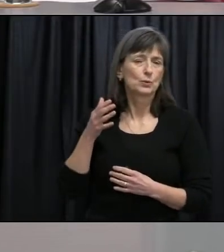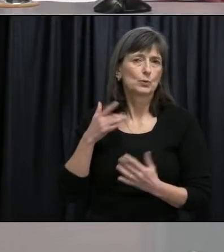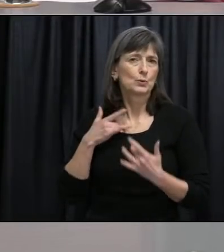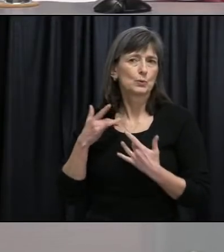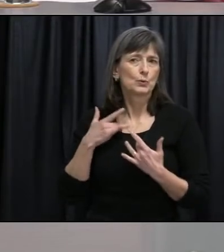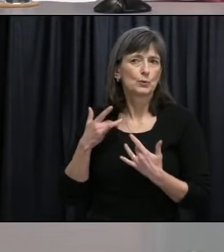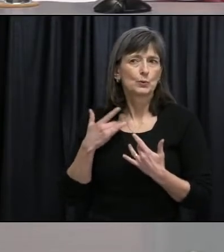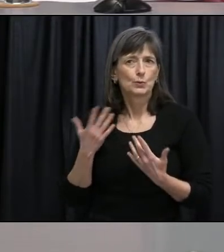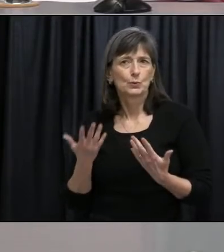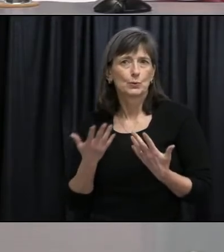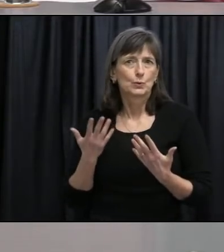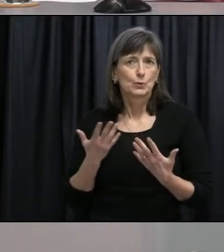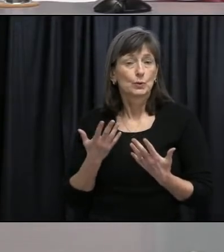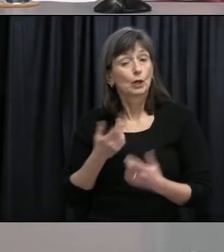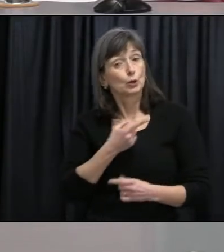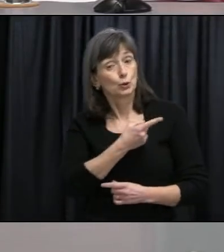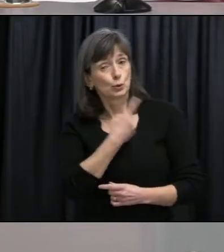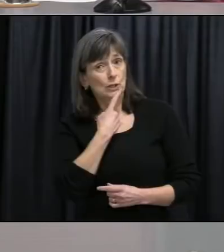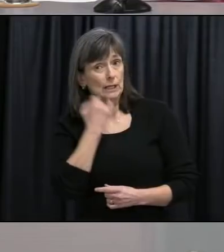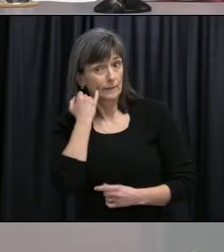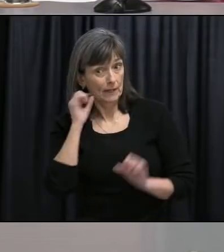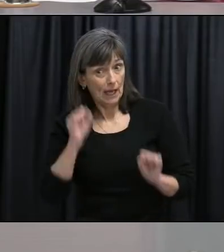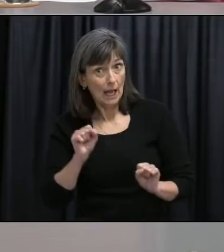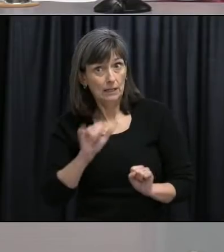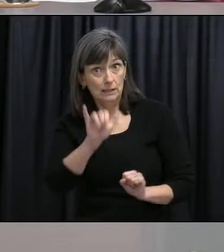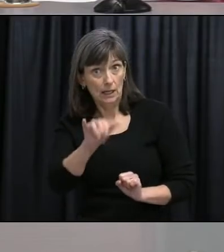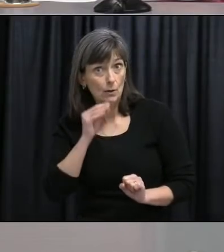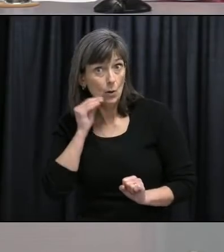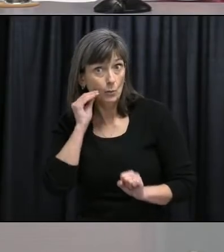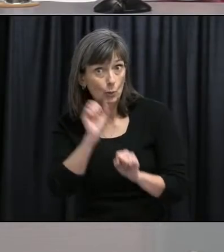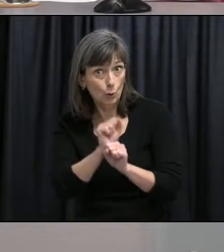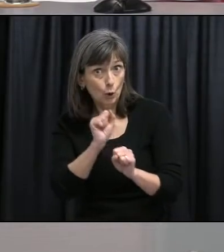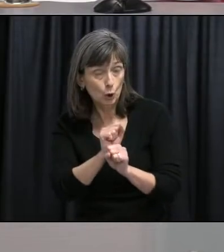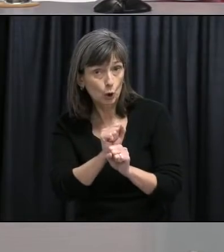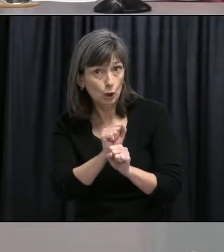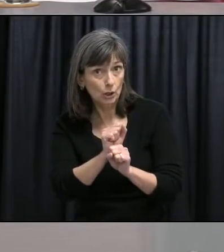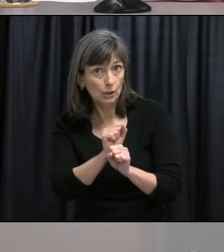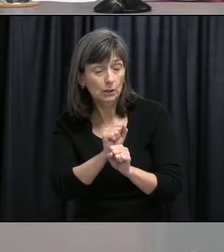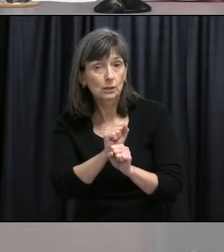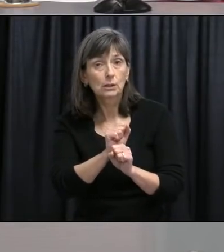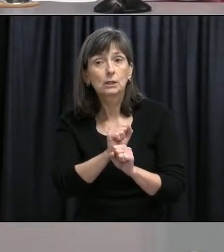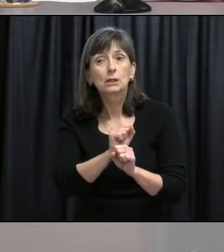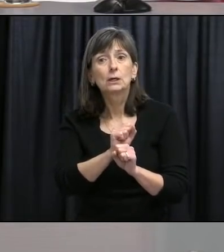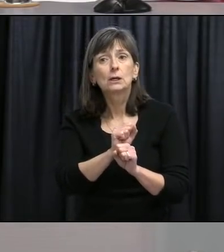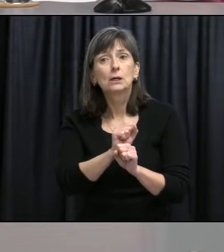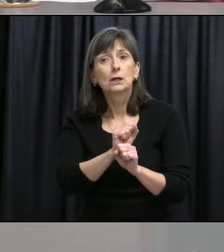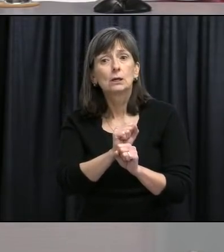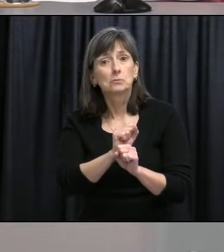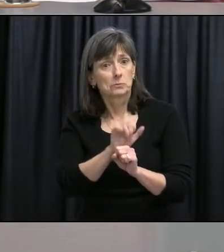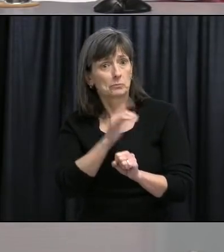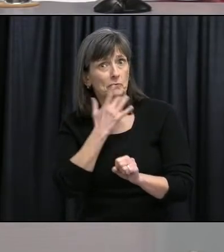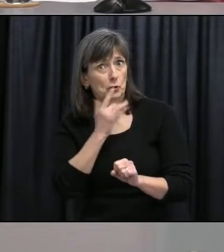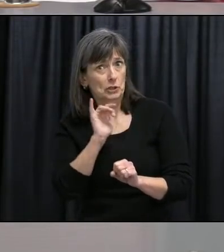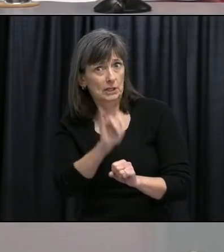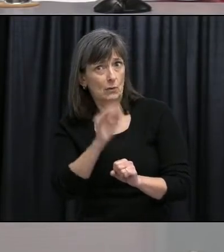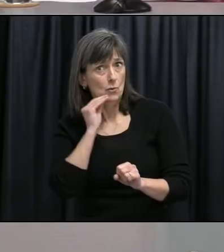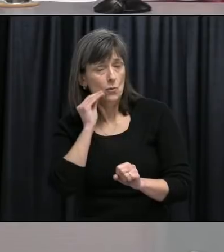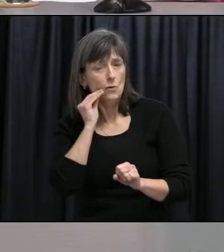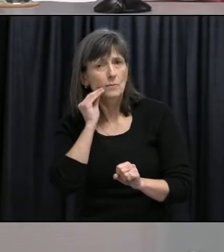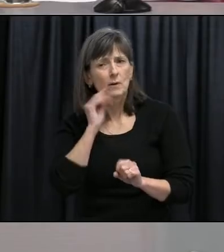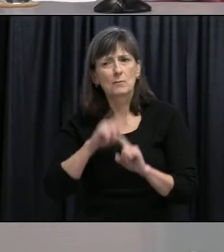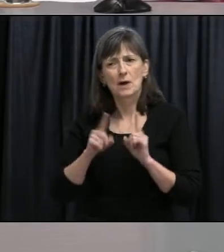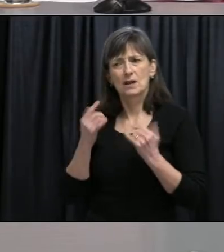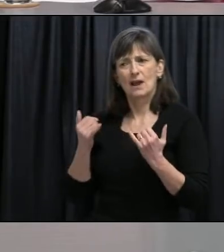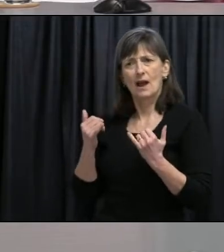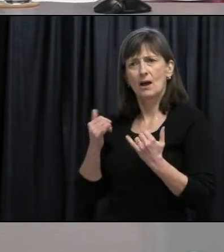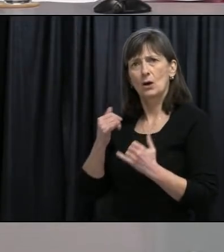work from home, to work from home. So in doing that, some parents wondering why it's safe then for kids to go to school if they're being urged to work